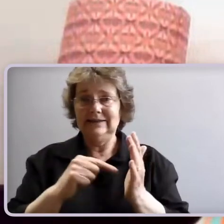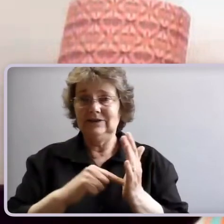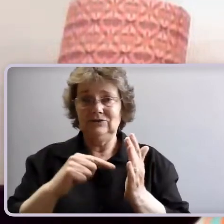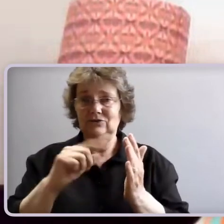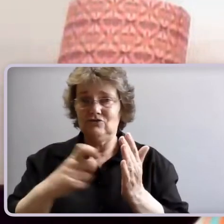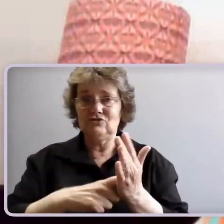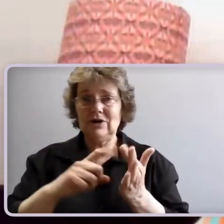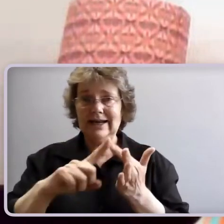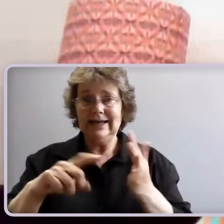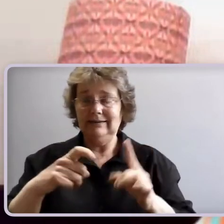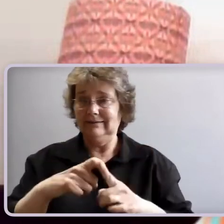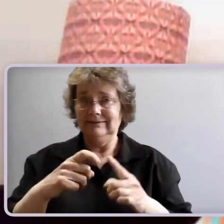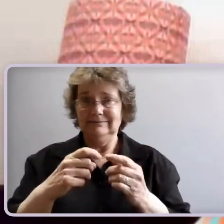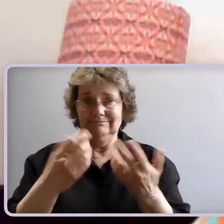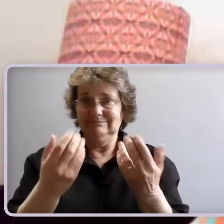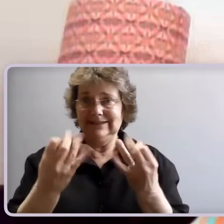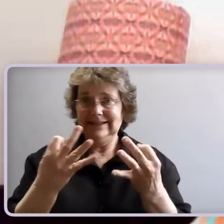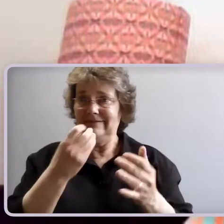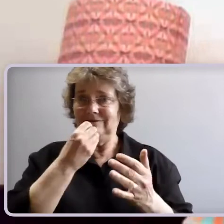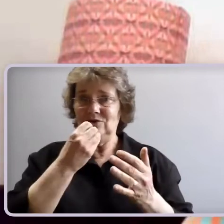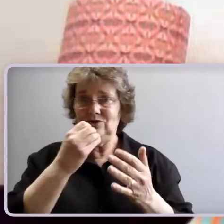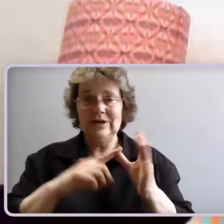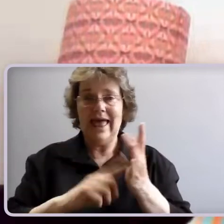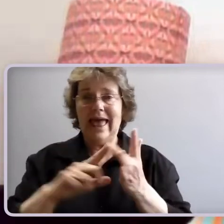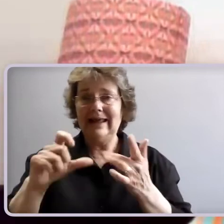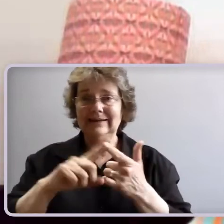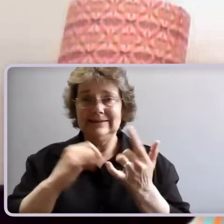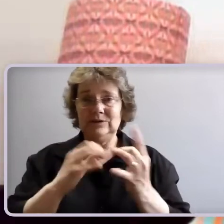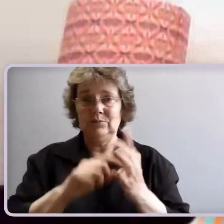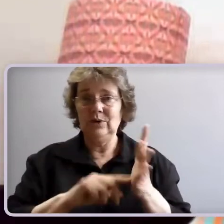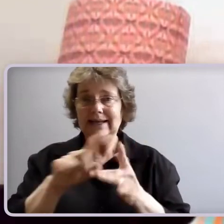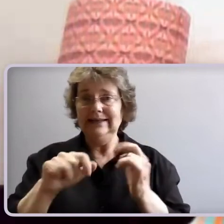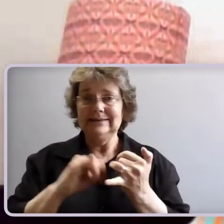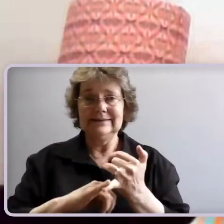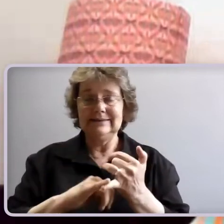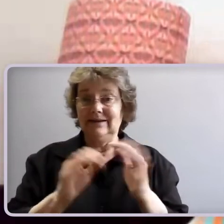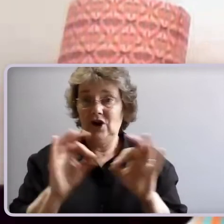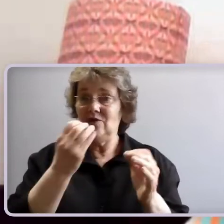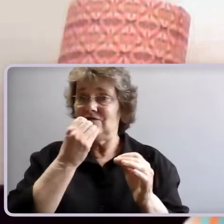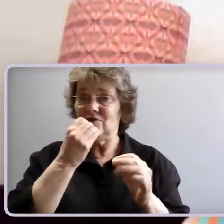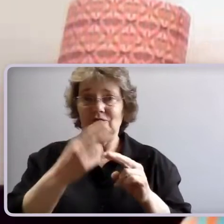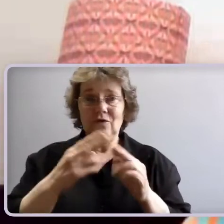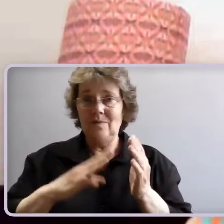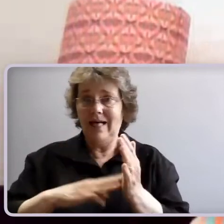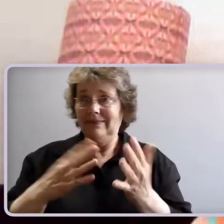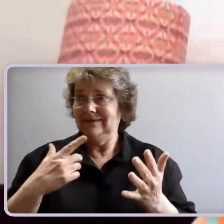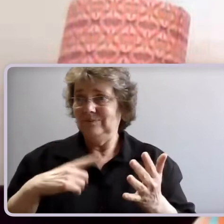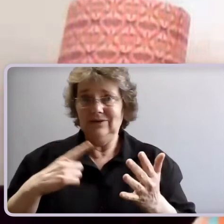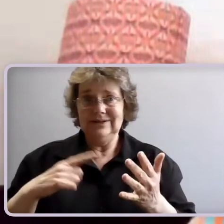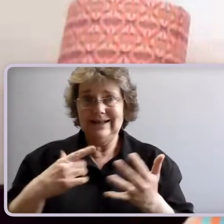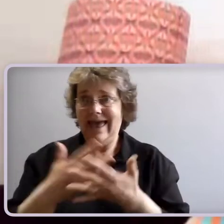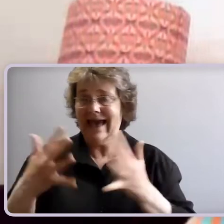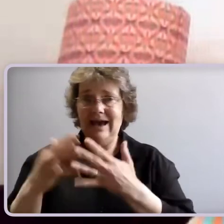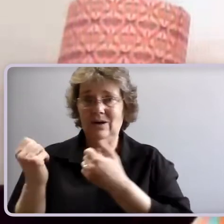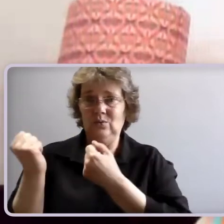floods, because there was no way to get food in, and the Northern Territory government refused to do it, so the federal government did it. There are so